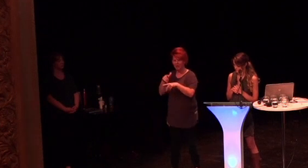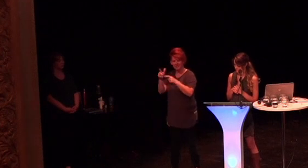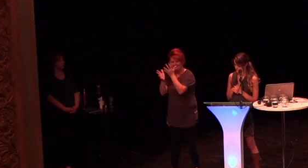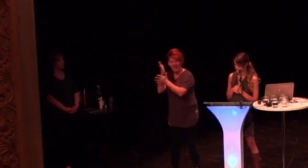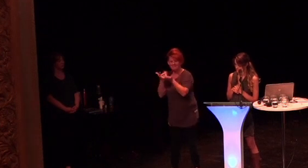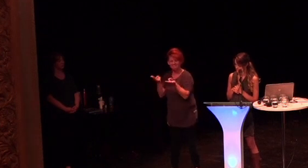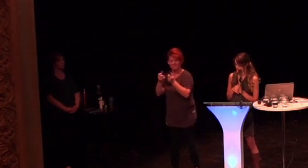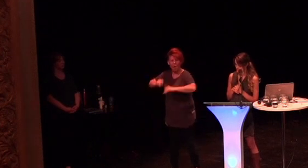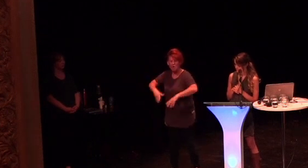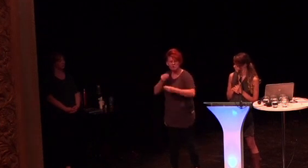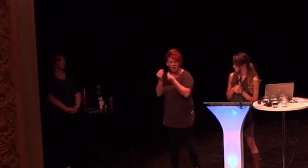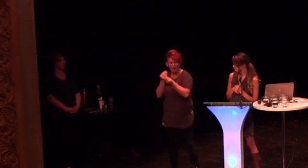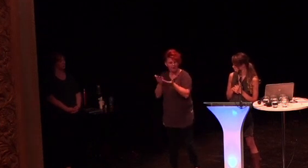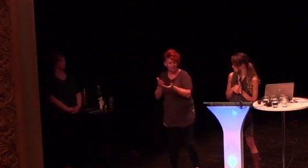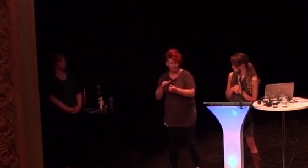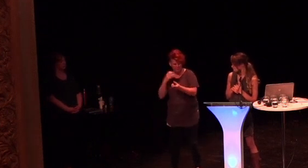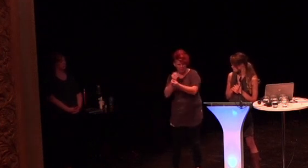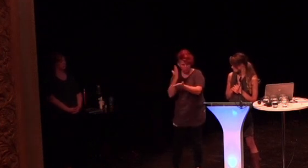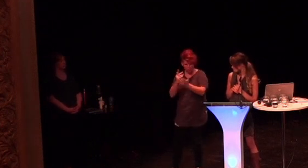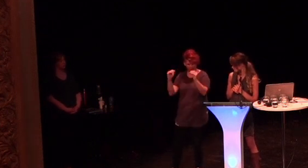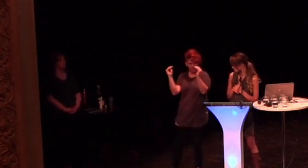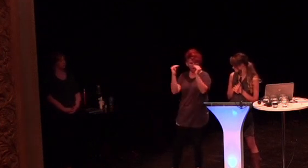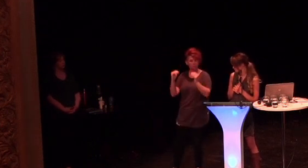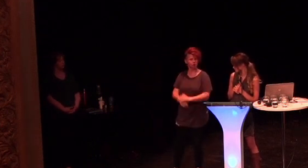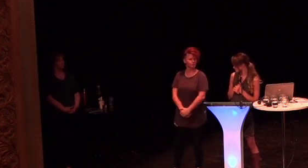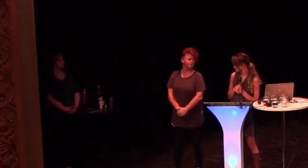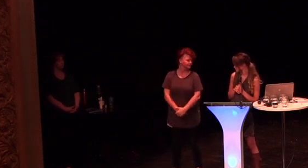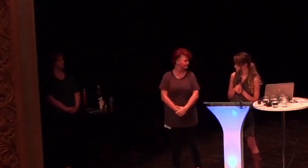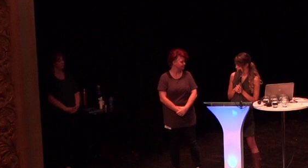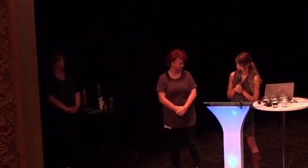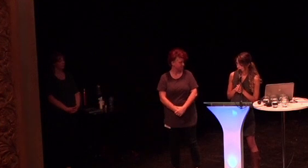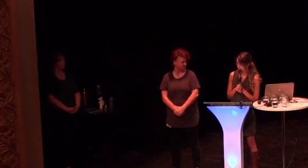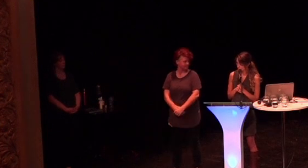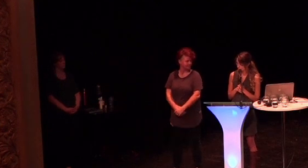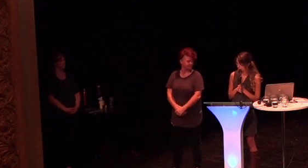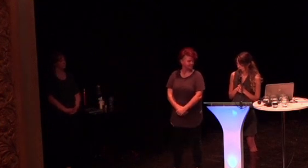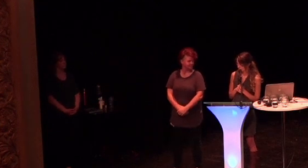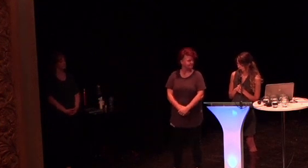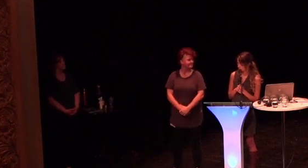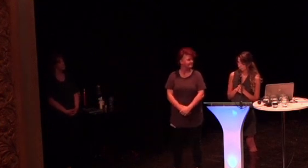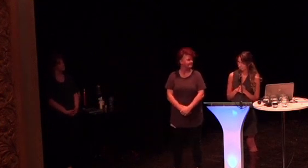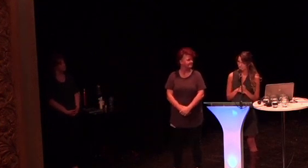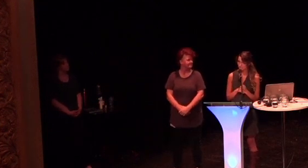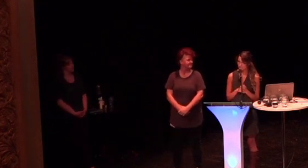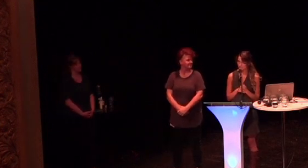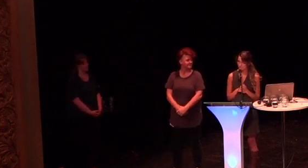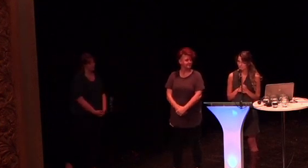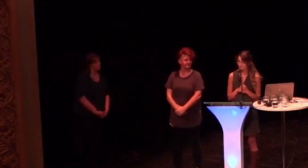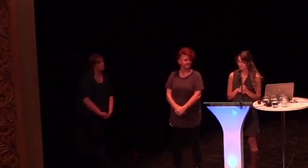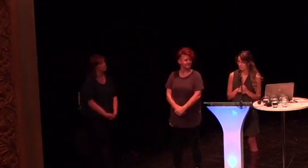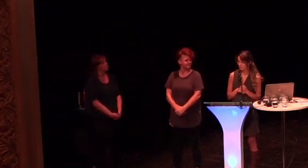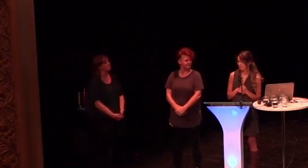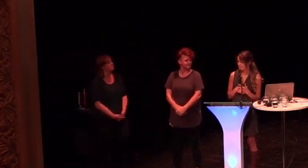downgraded, whether it be comedic or maybe storytelling elements. So make sure you've got adequately suitable professionals in that